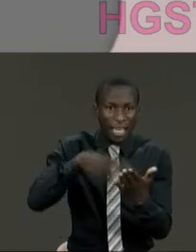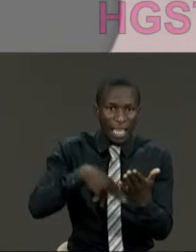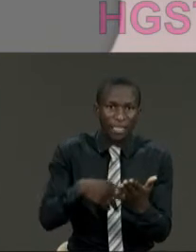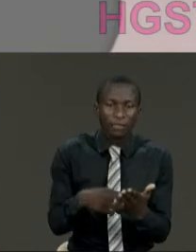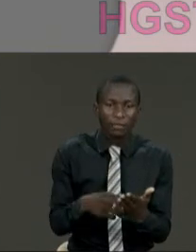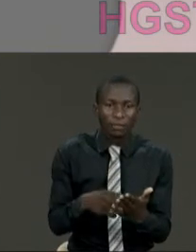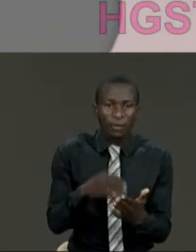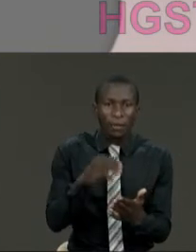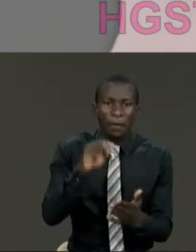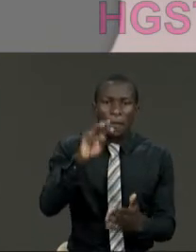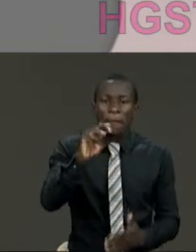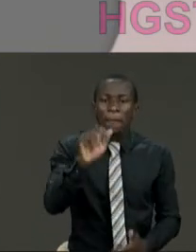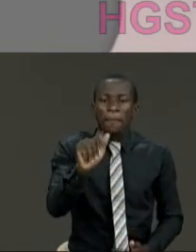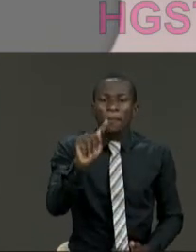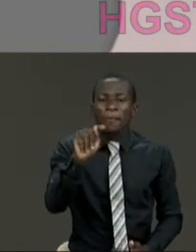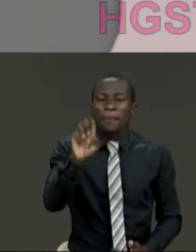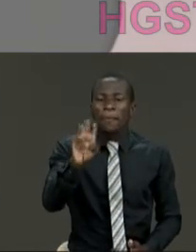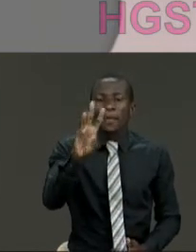26:69-75,